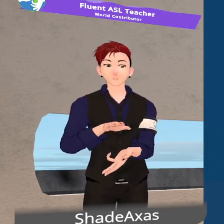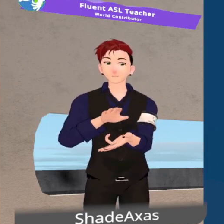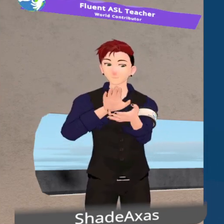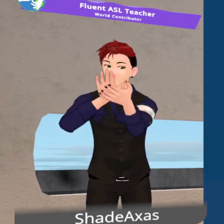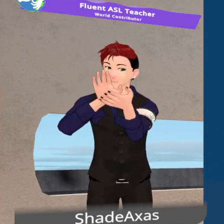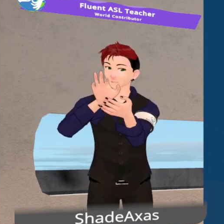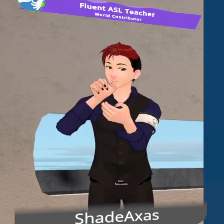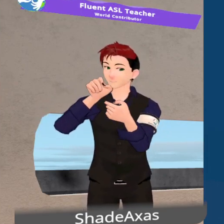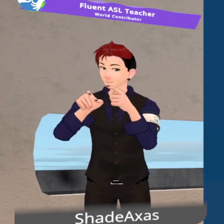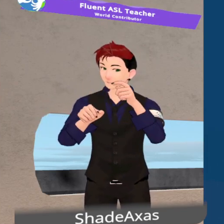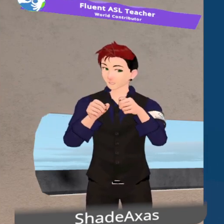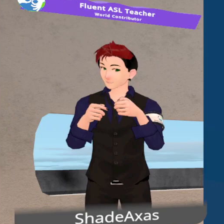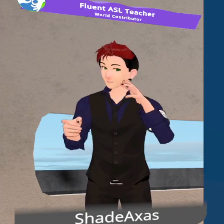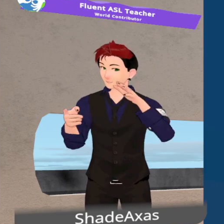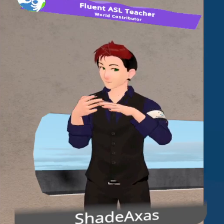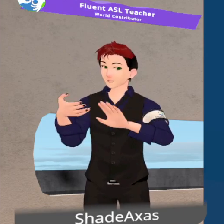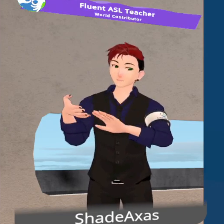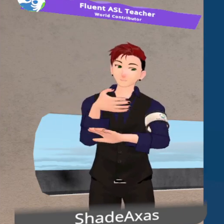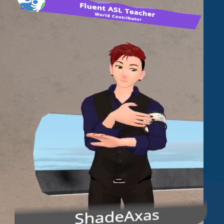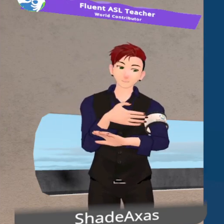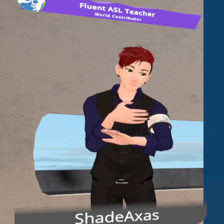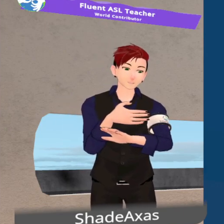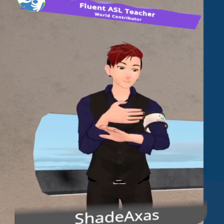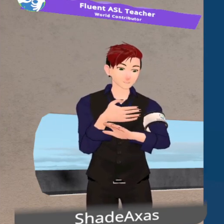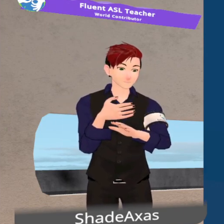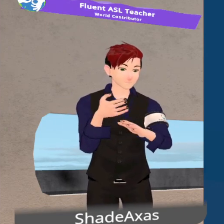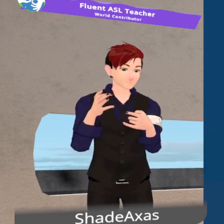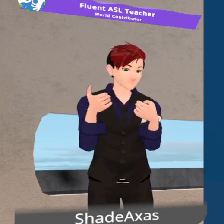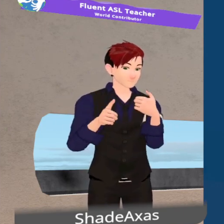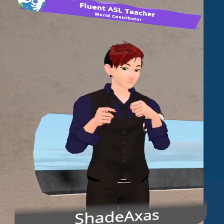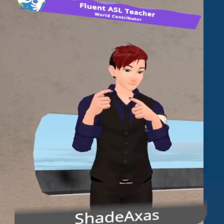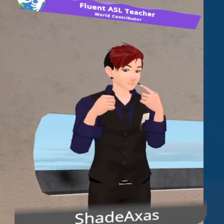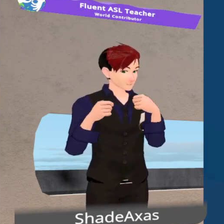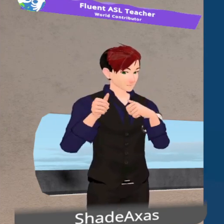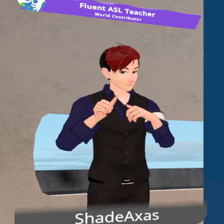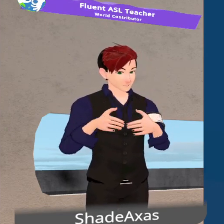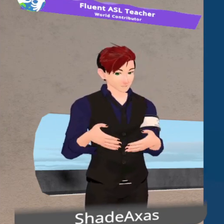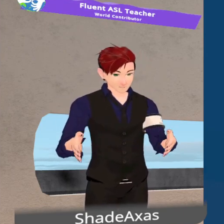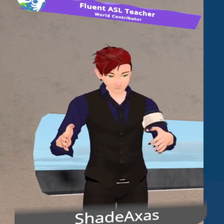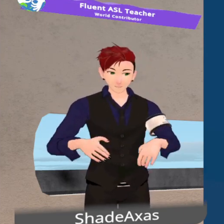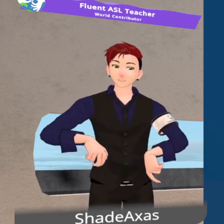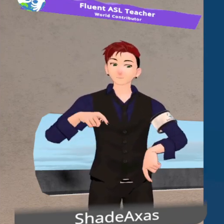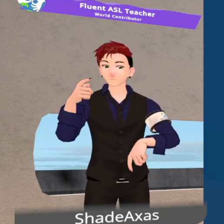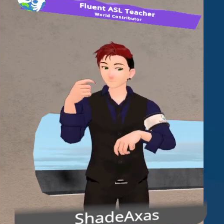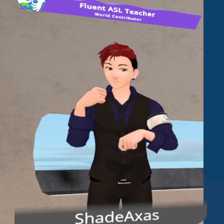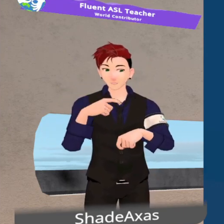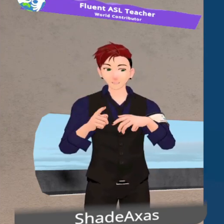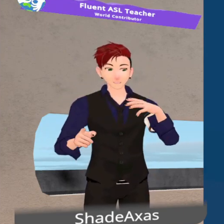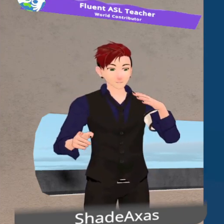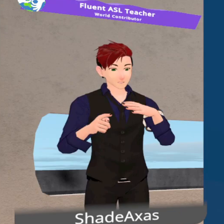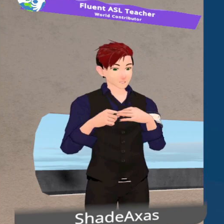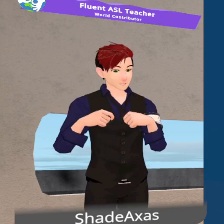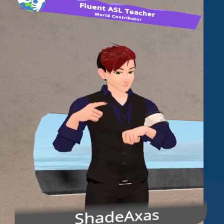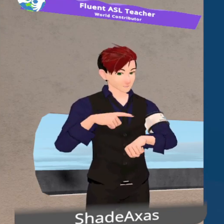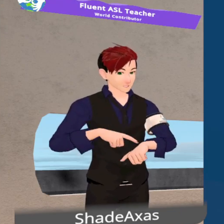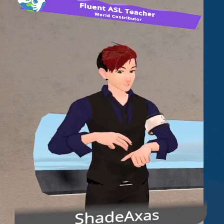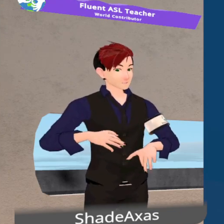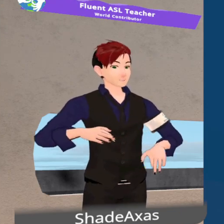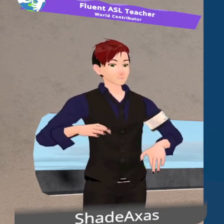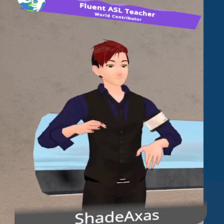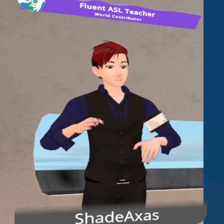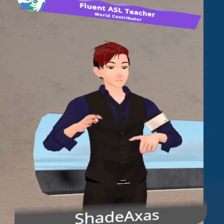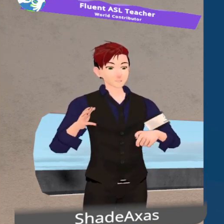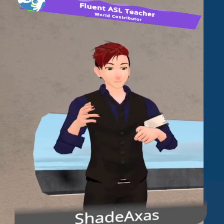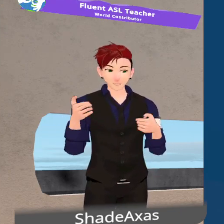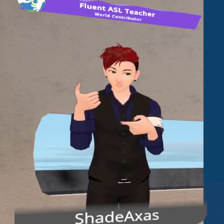trying to address these questions that pop up before everybody starts asking the same thing. One question that pops up quite